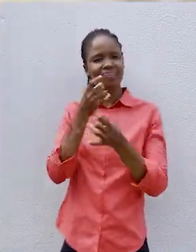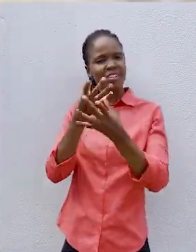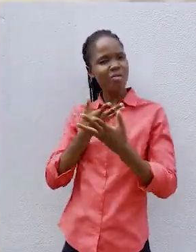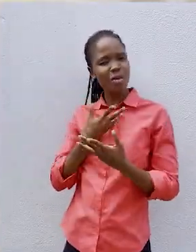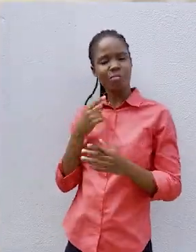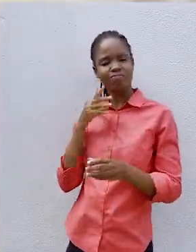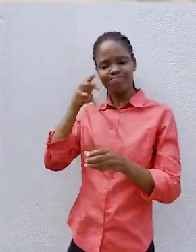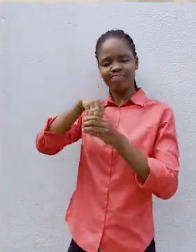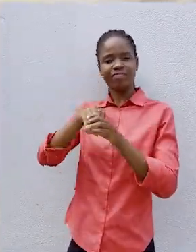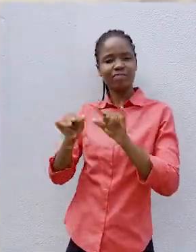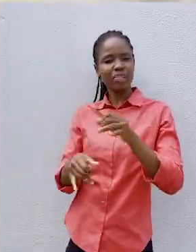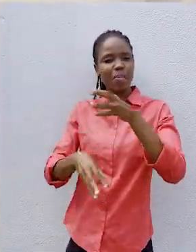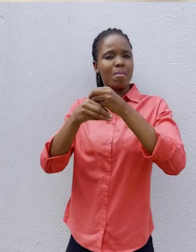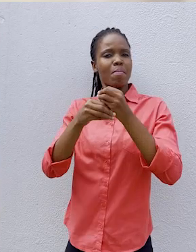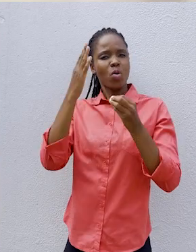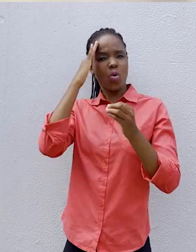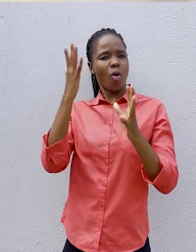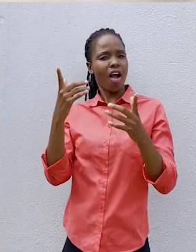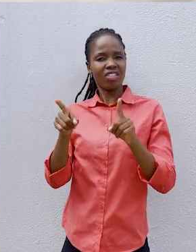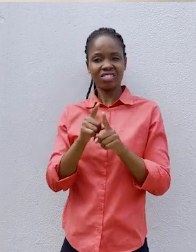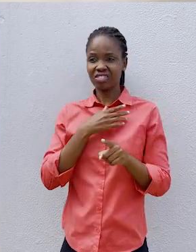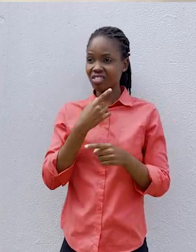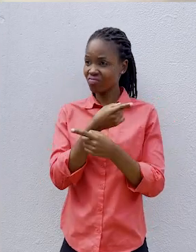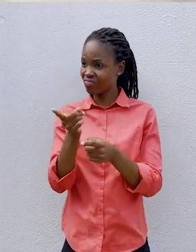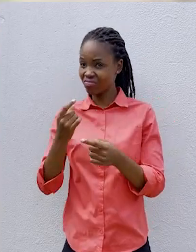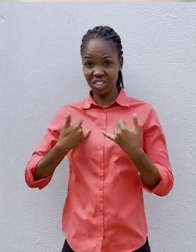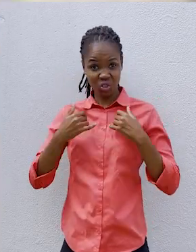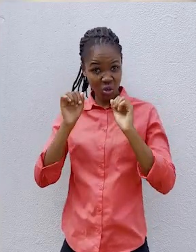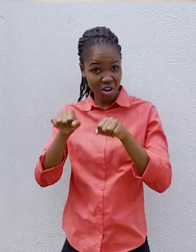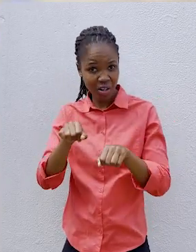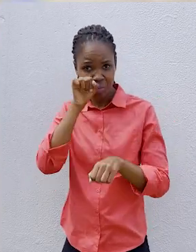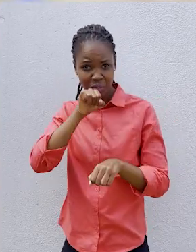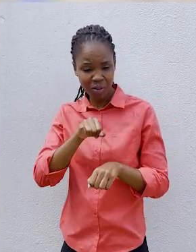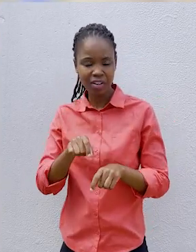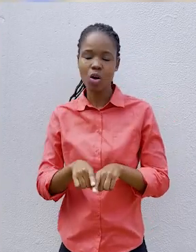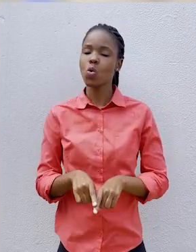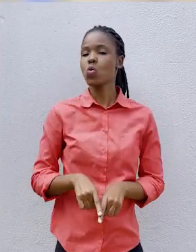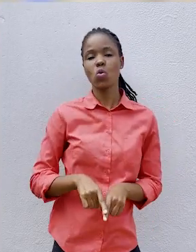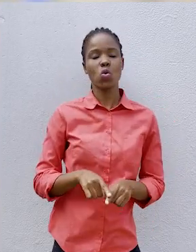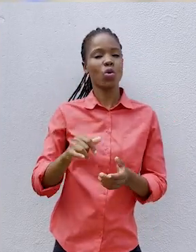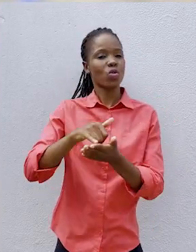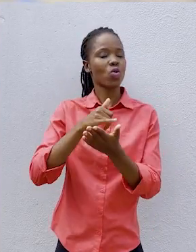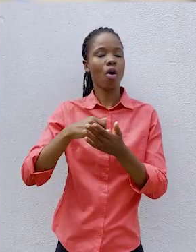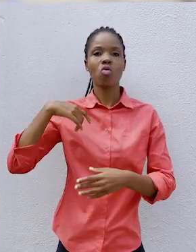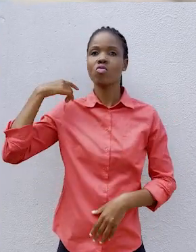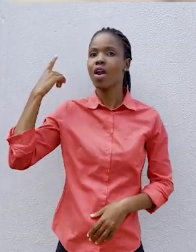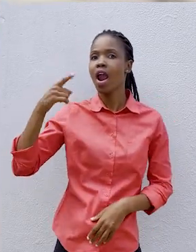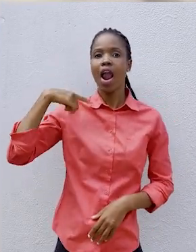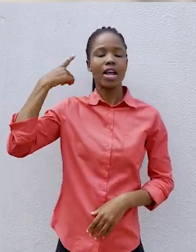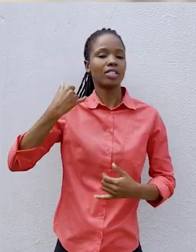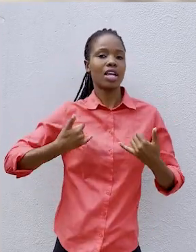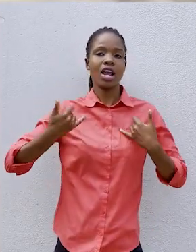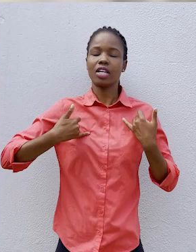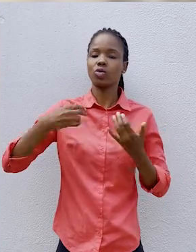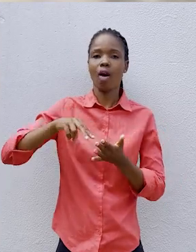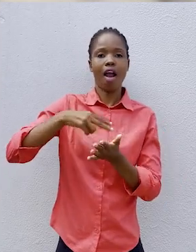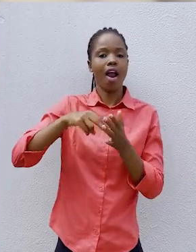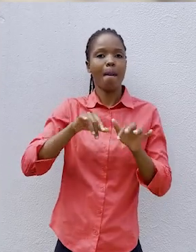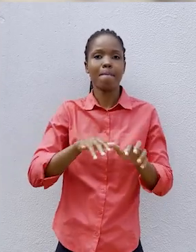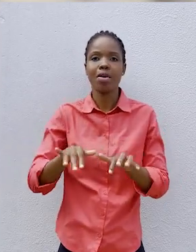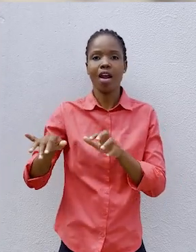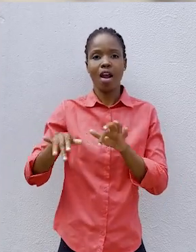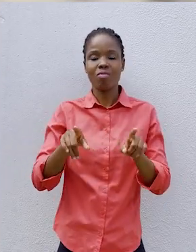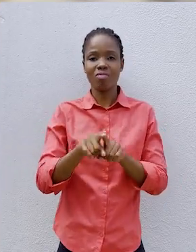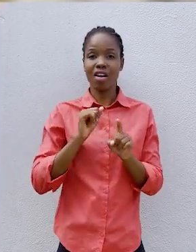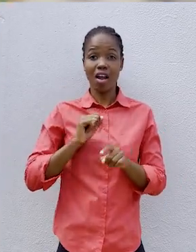Tell me about it. How did you get introduced to it, and how are people feeling at this? Man, coming to New York right now in Brooklyn, that shit is going crazy right now. Everybody loves my piano, man.